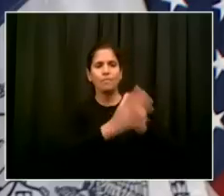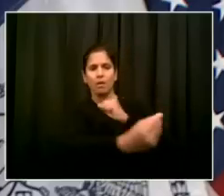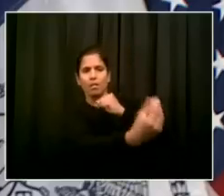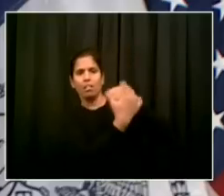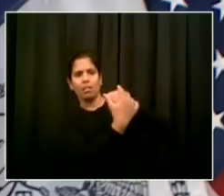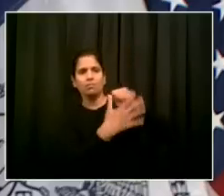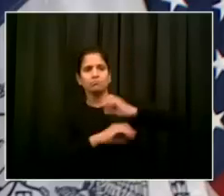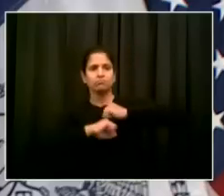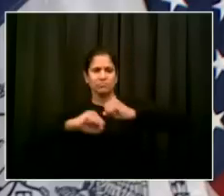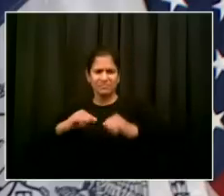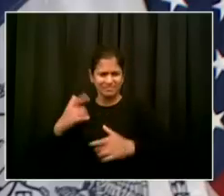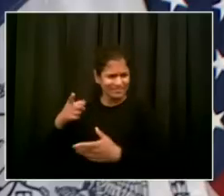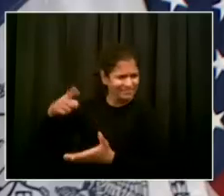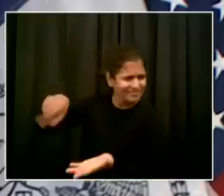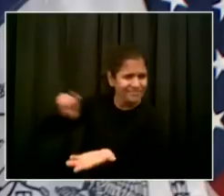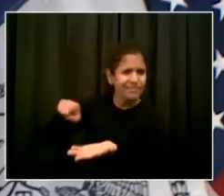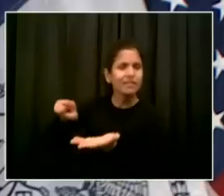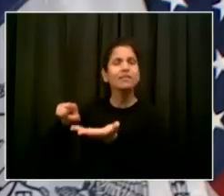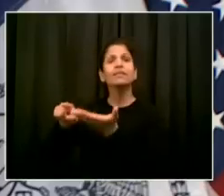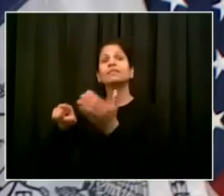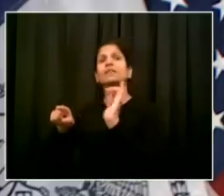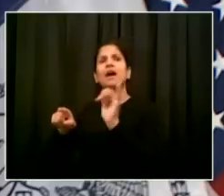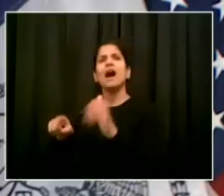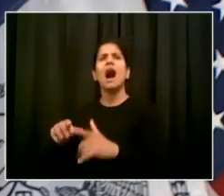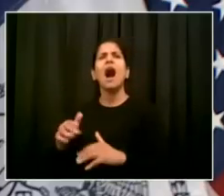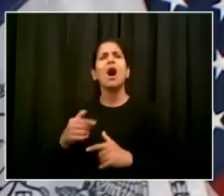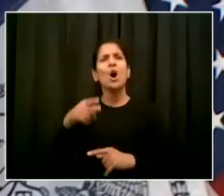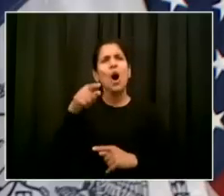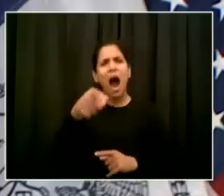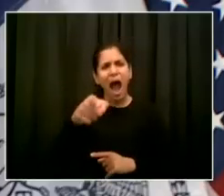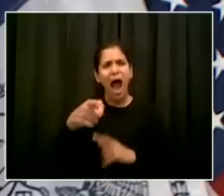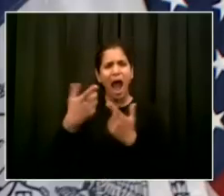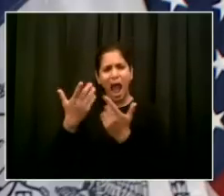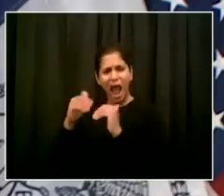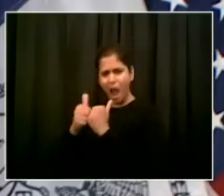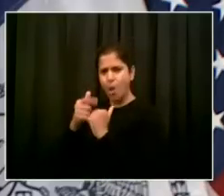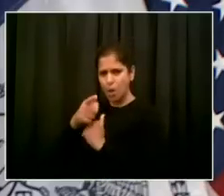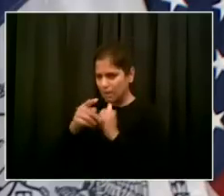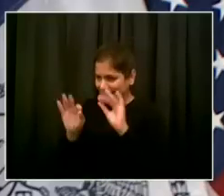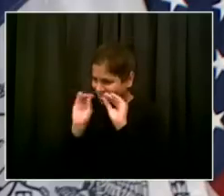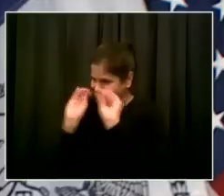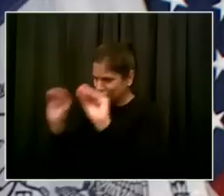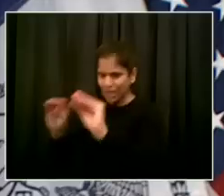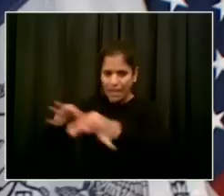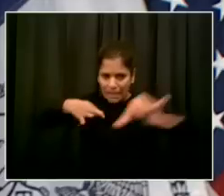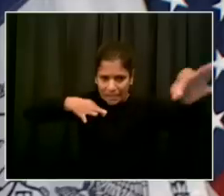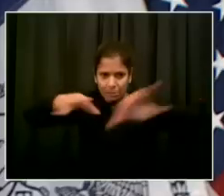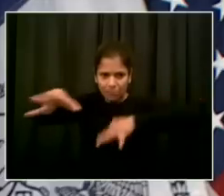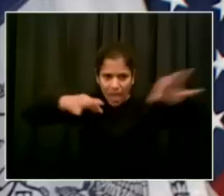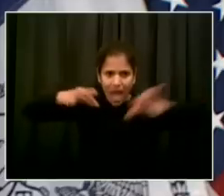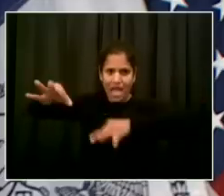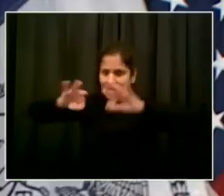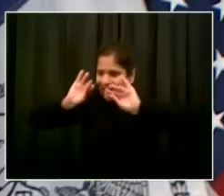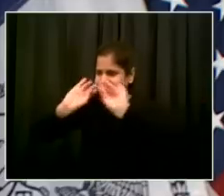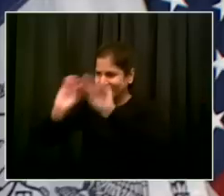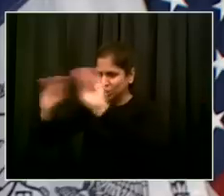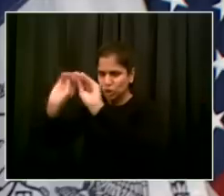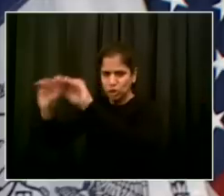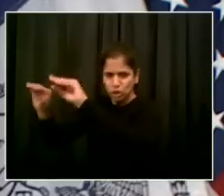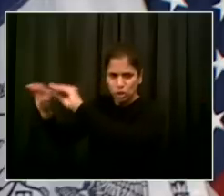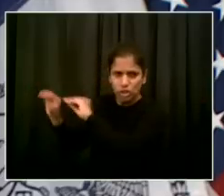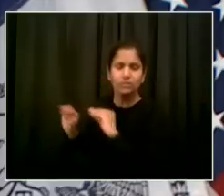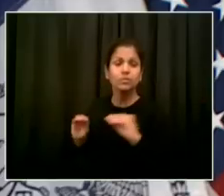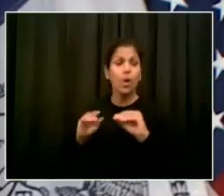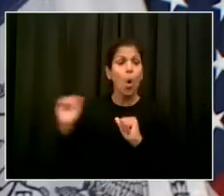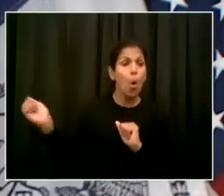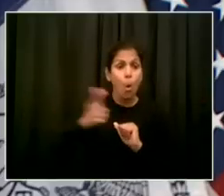that case for the importance of the restrictions? Let me say this. First of all, there is no herd immunity. We've